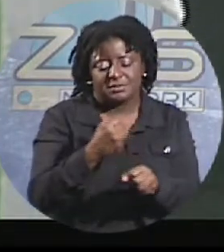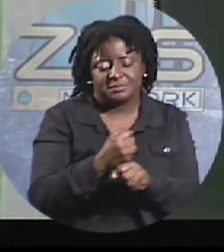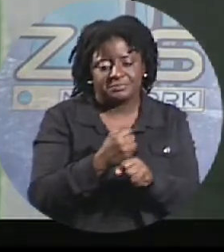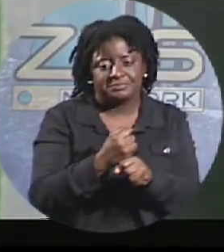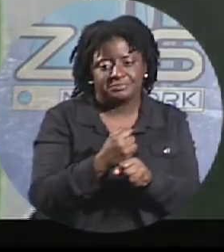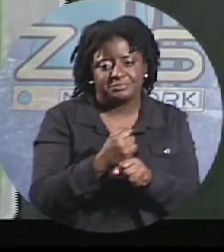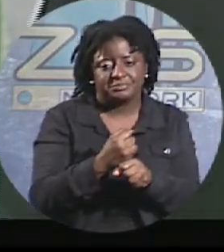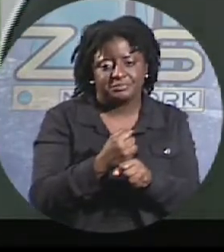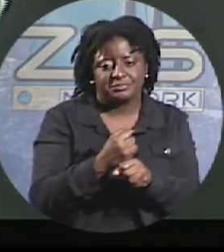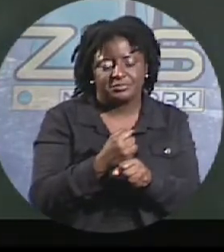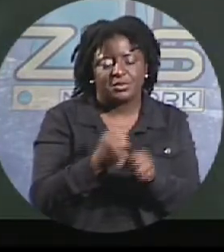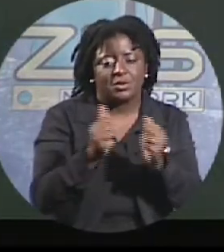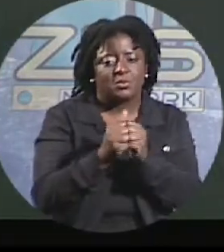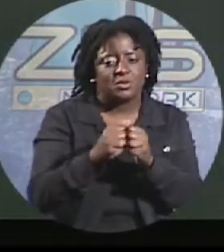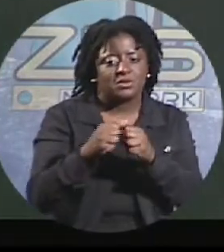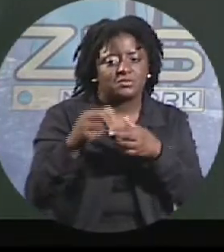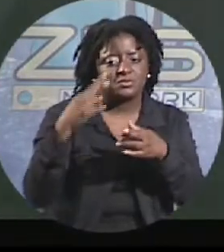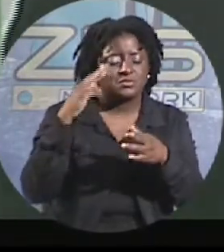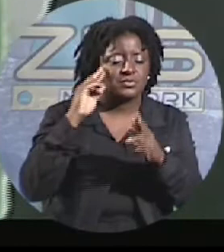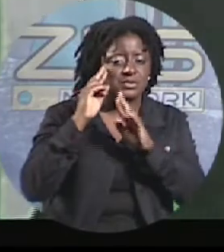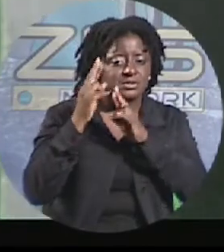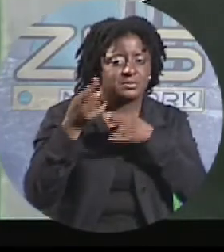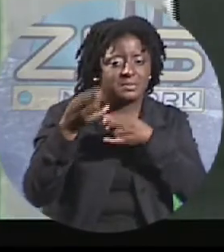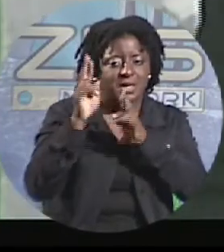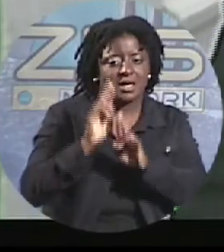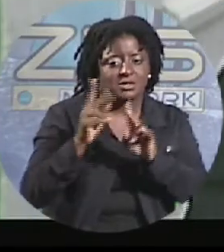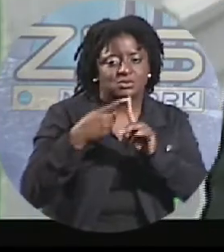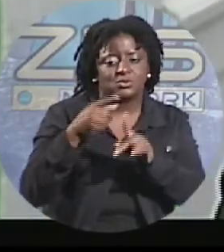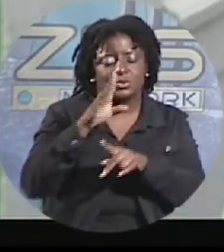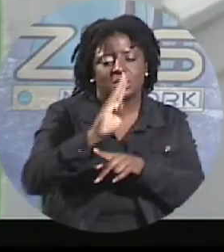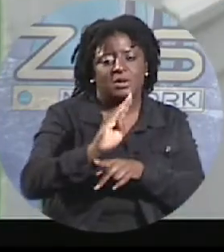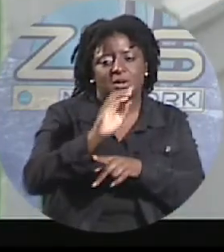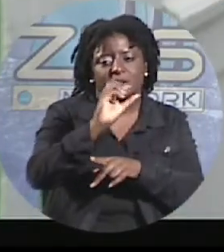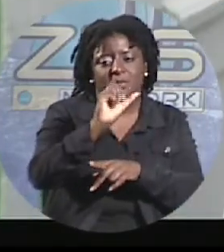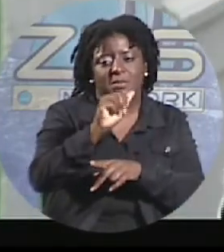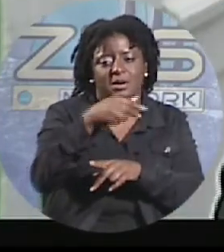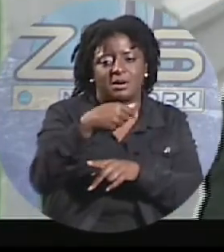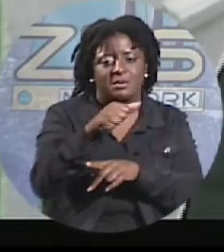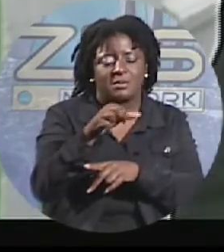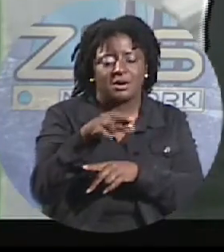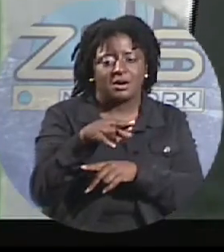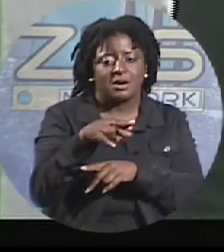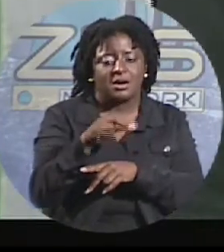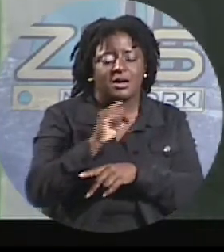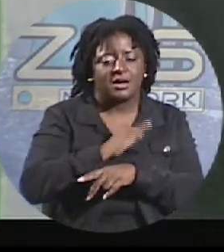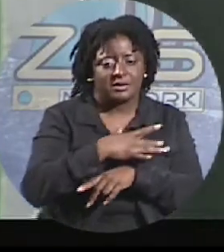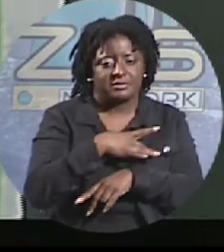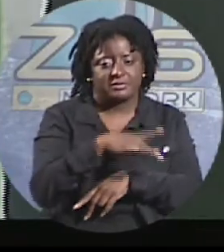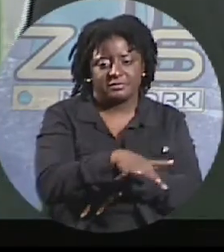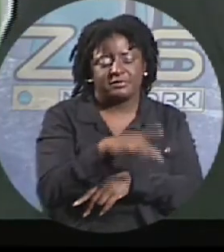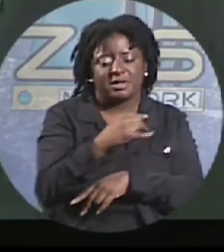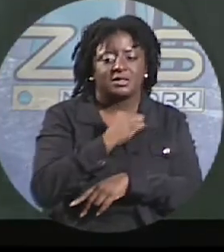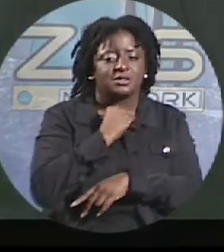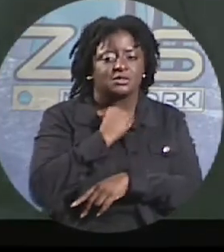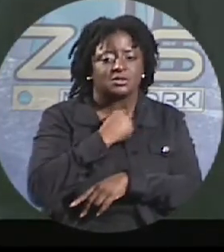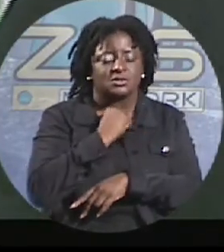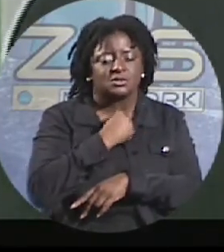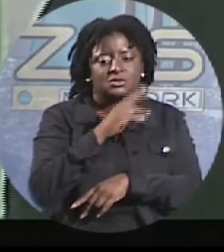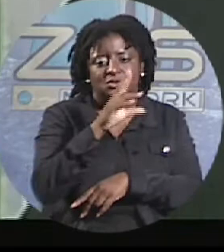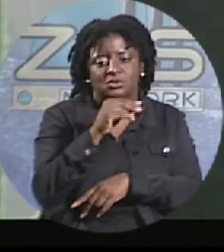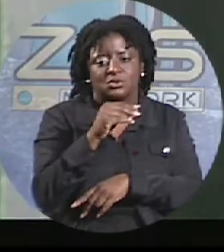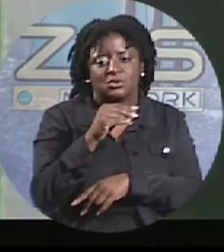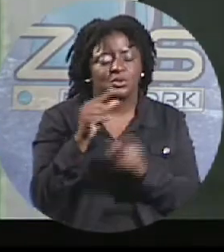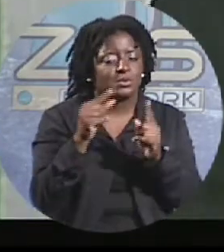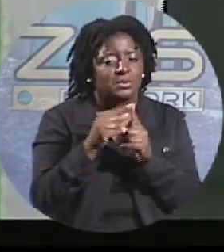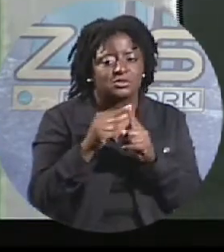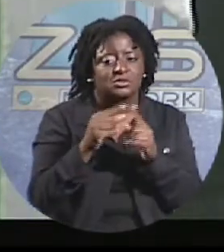With respect to Bahama, what I find incredibly curious, Mr. Speaker, was that there was no mention of